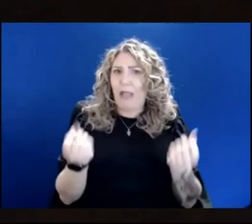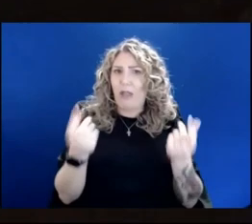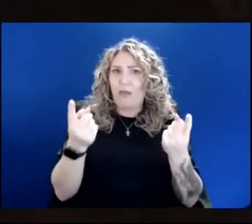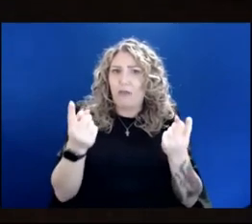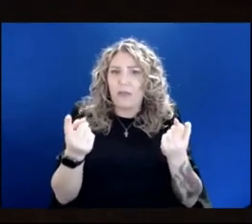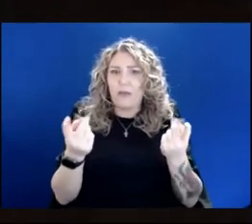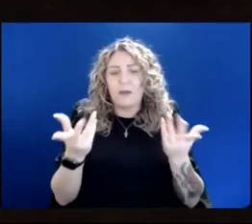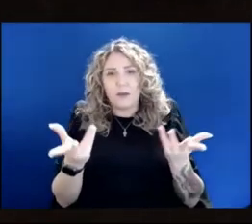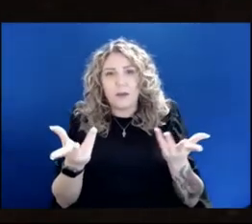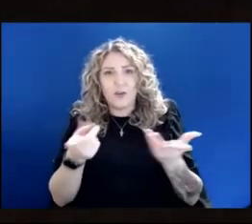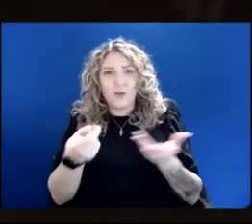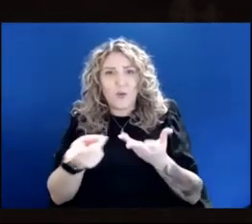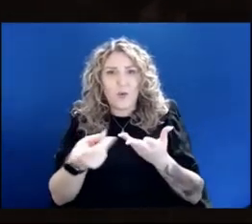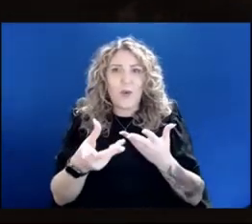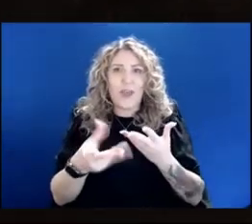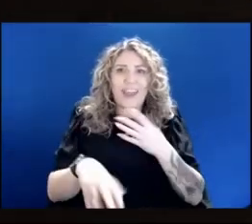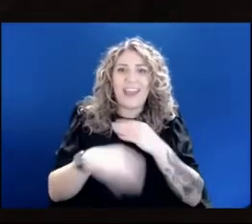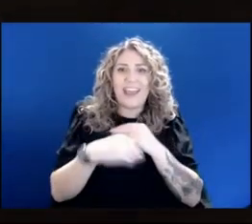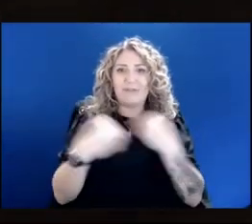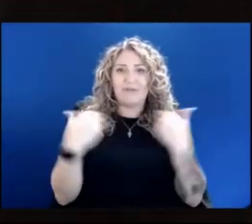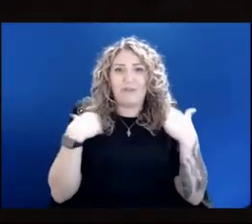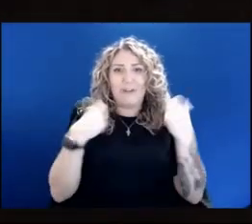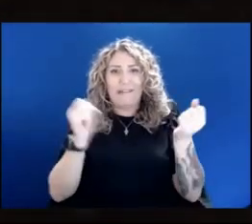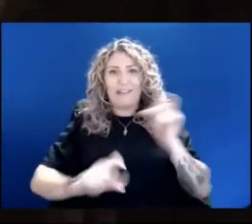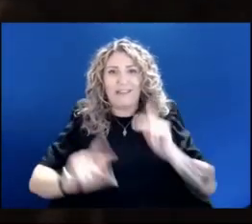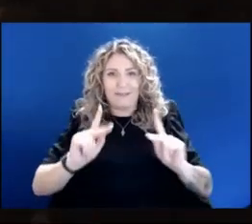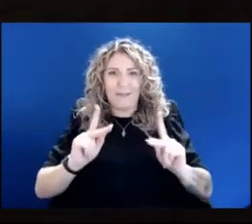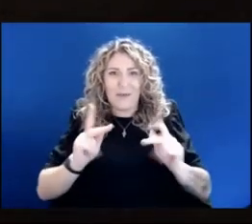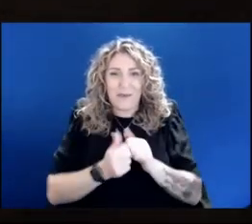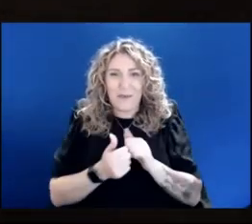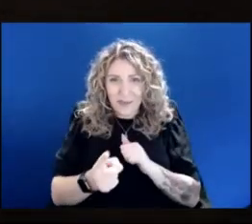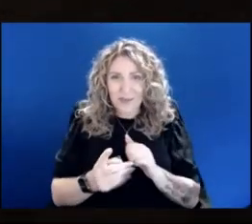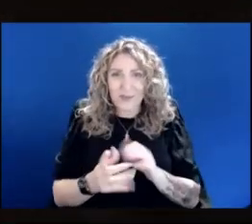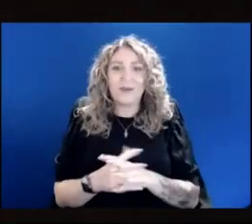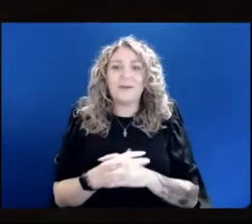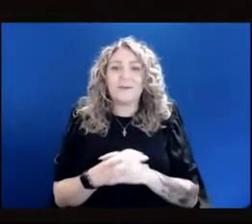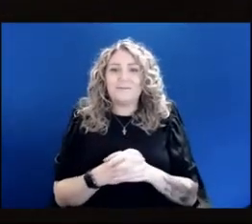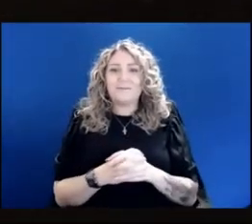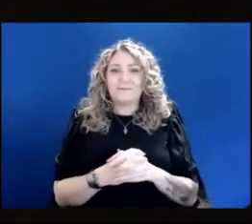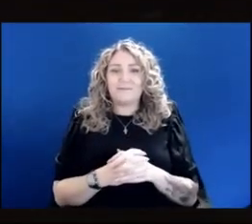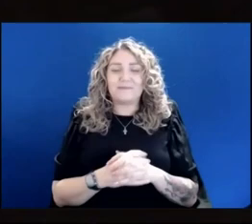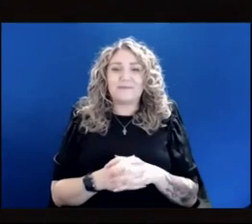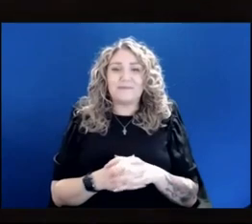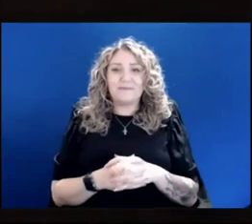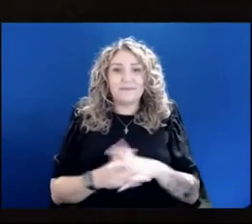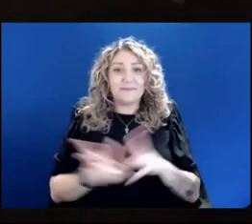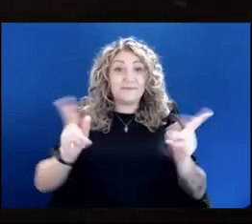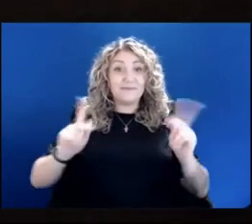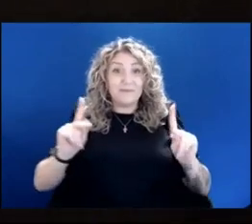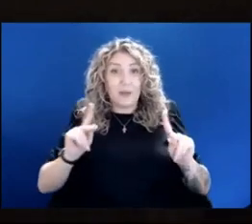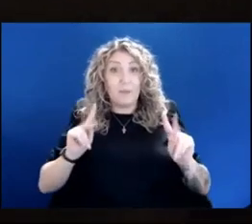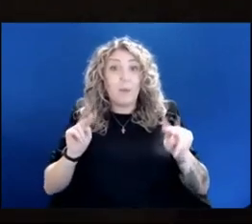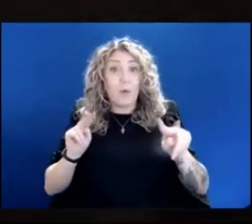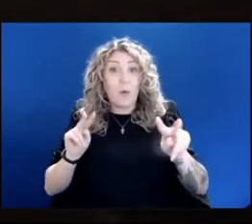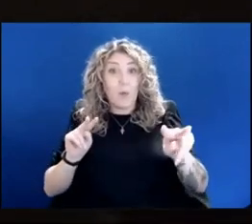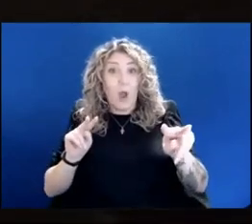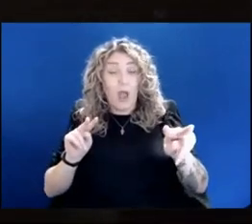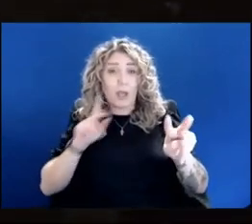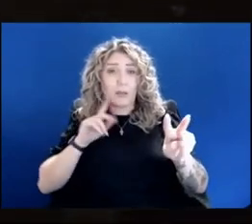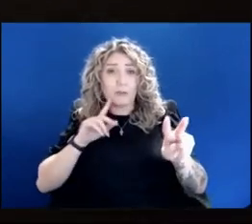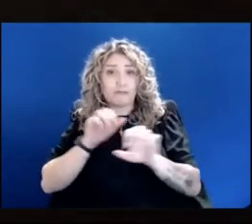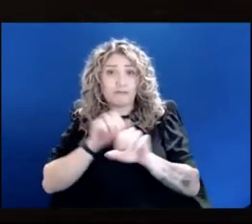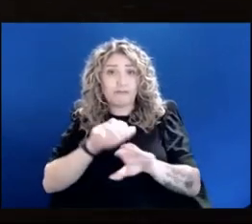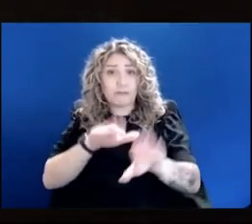extra health people along with you and people kind of watching you guys going up that mountain. But what was it like to finally get